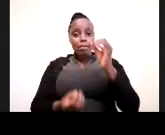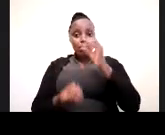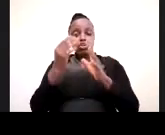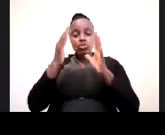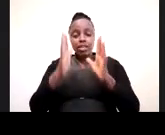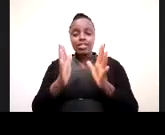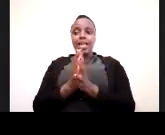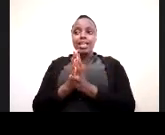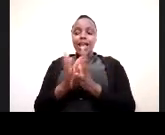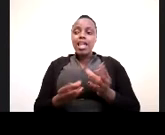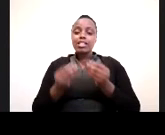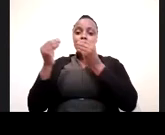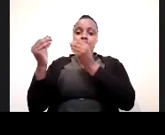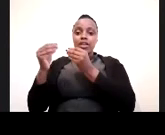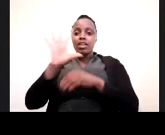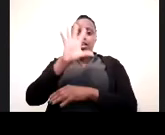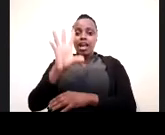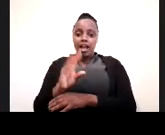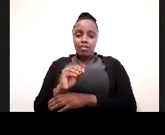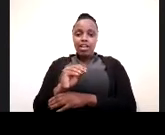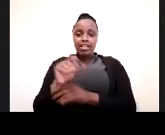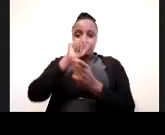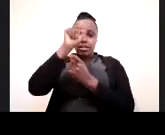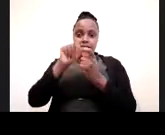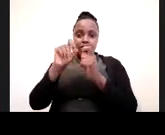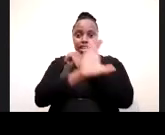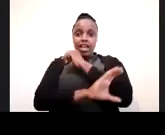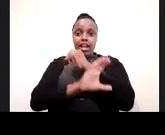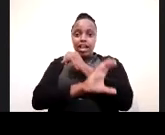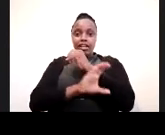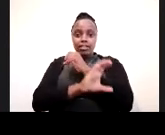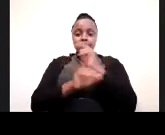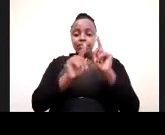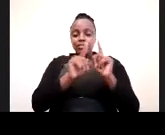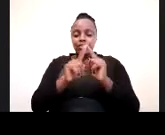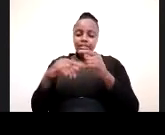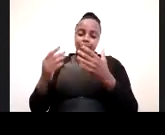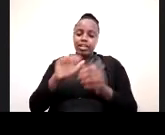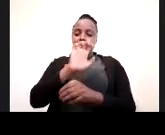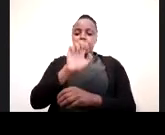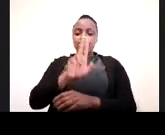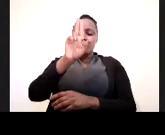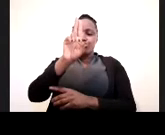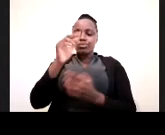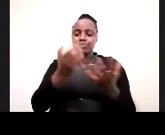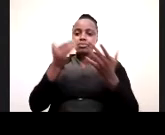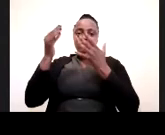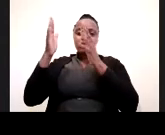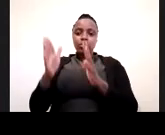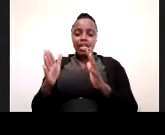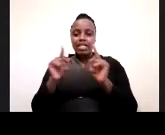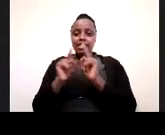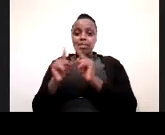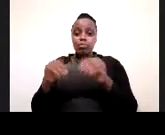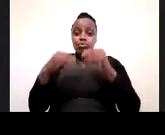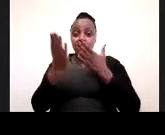exporters in Africa, Caribbean, Pacific countries, and also EU importers. We provide services to